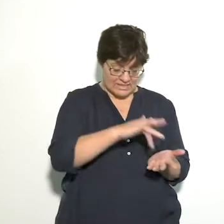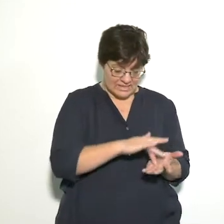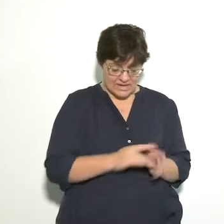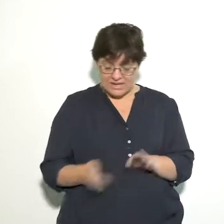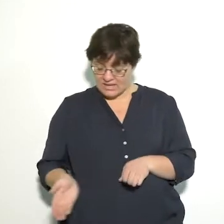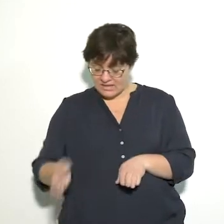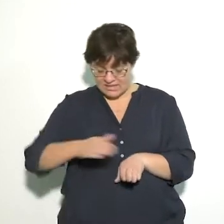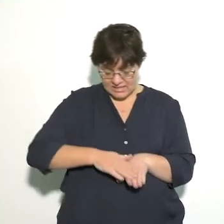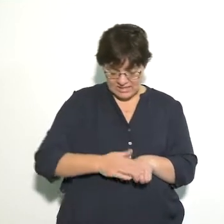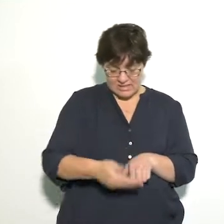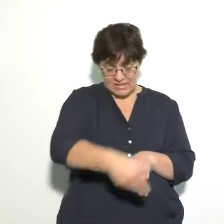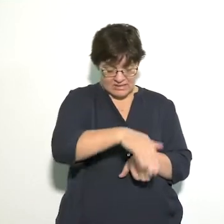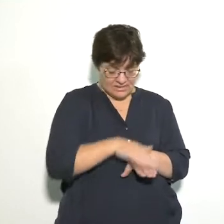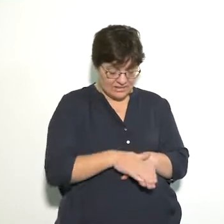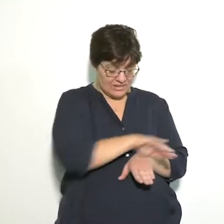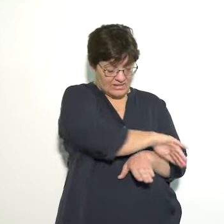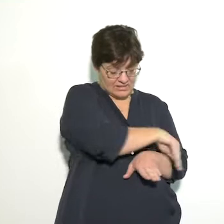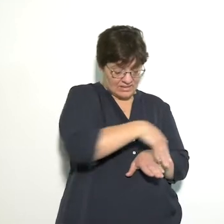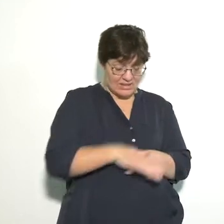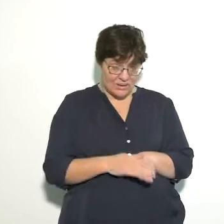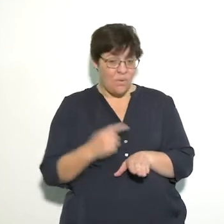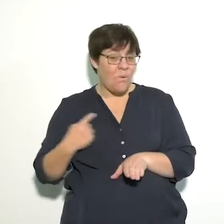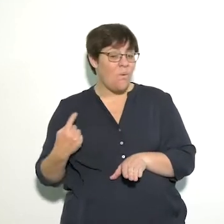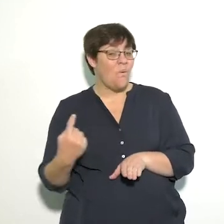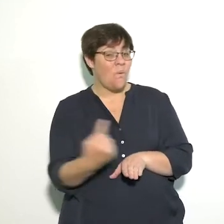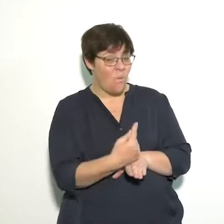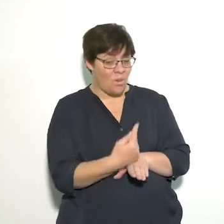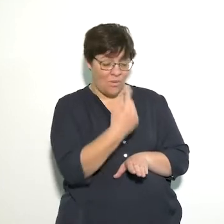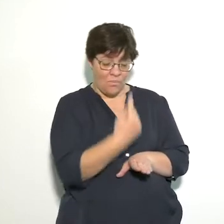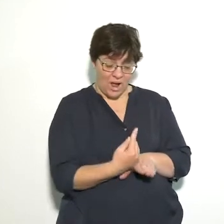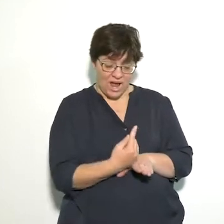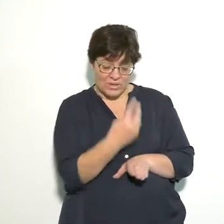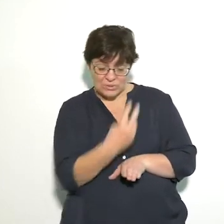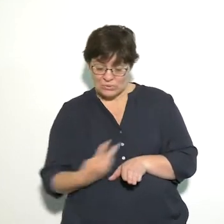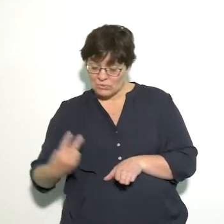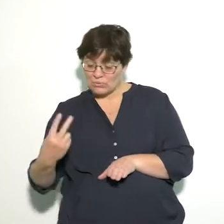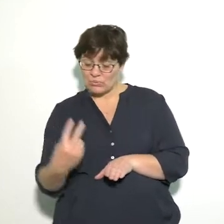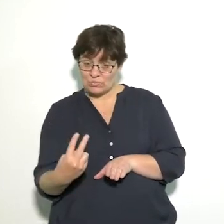center. My strong fingers. My second triangle.